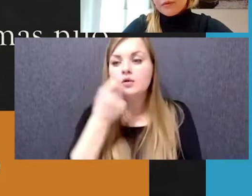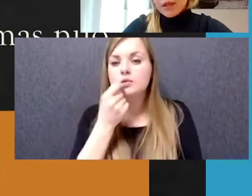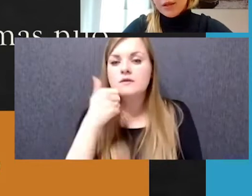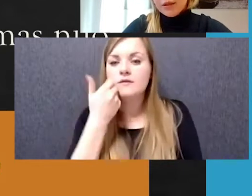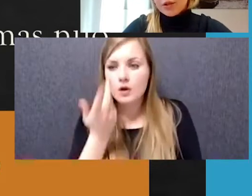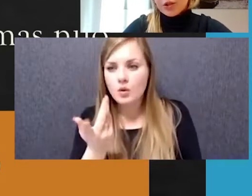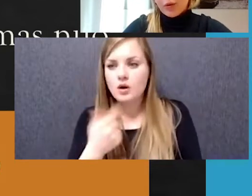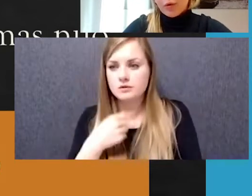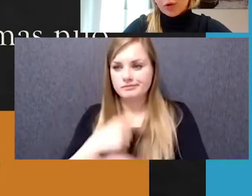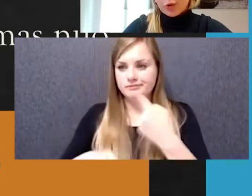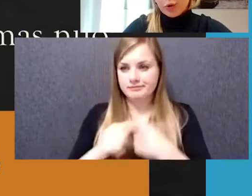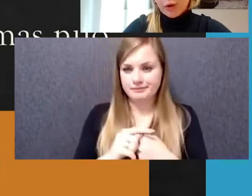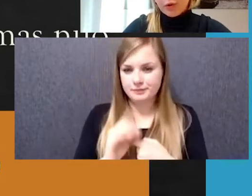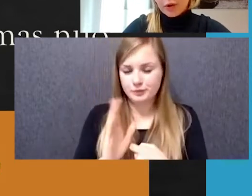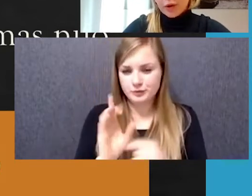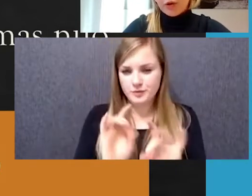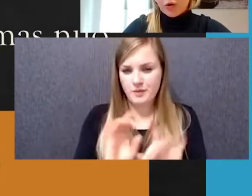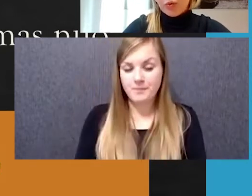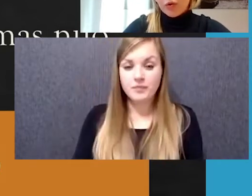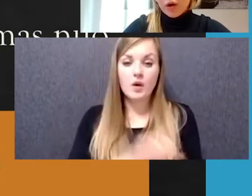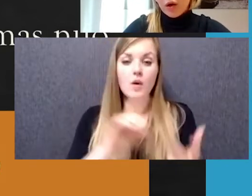And I will come back to this